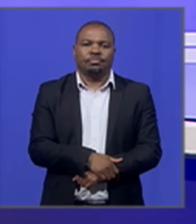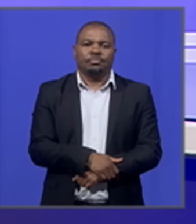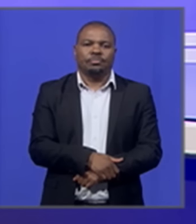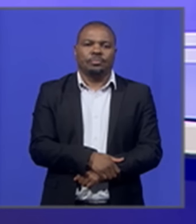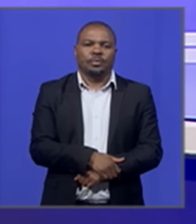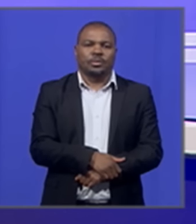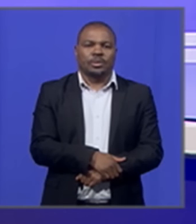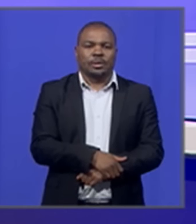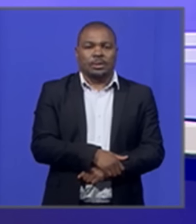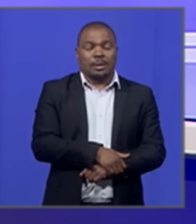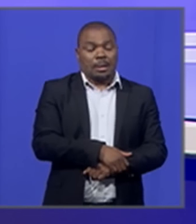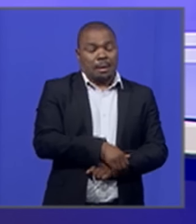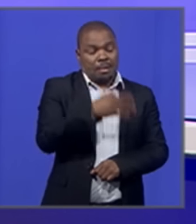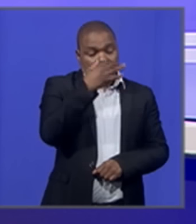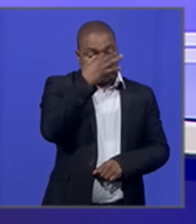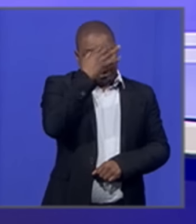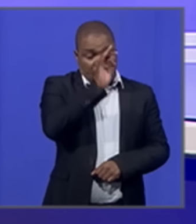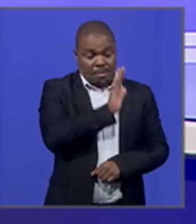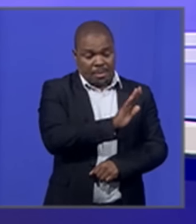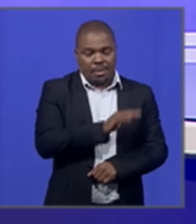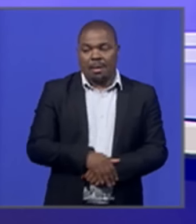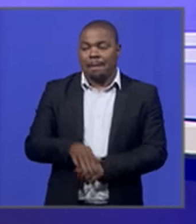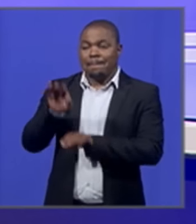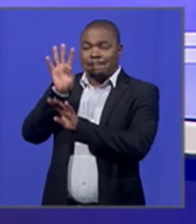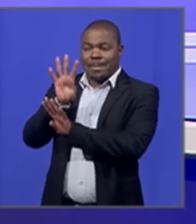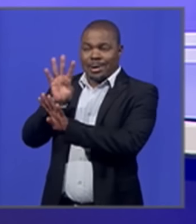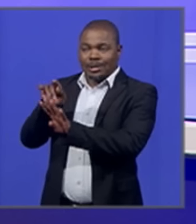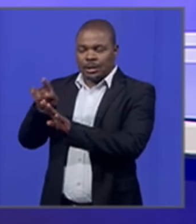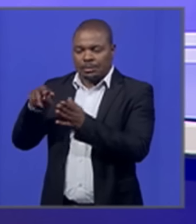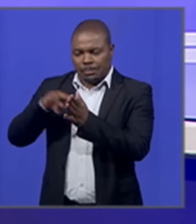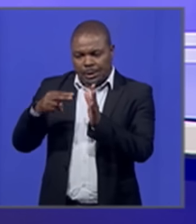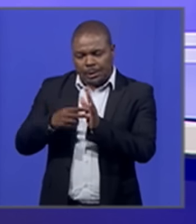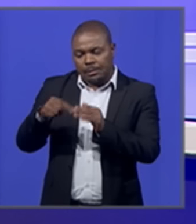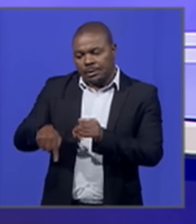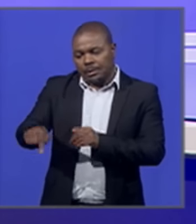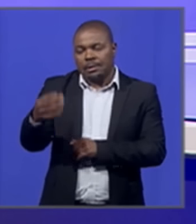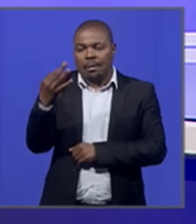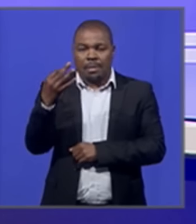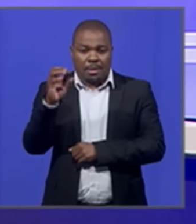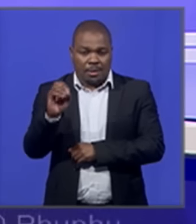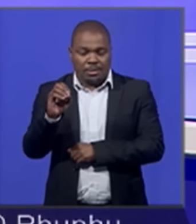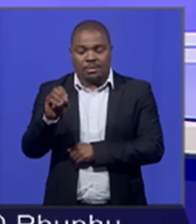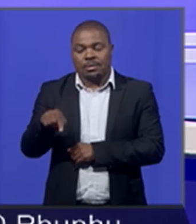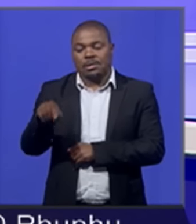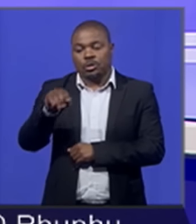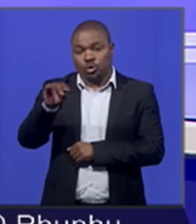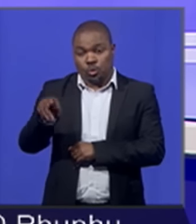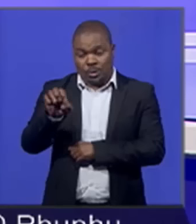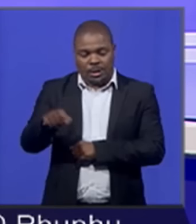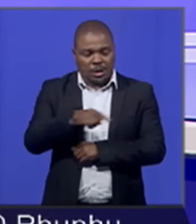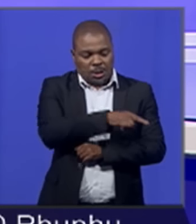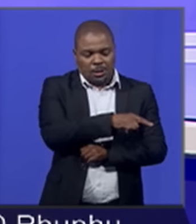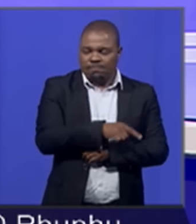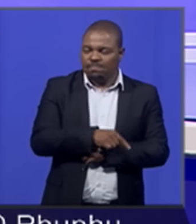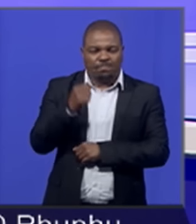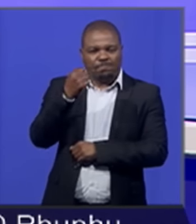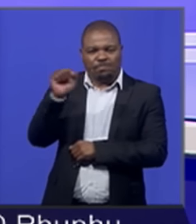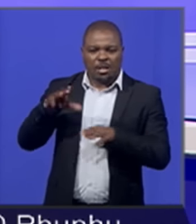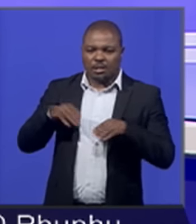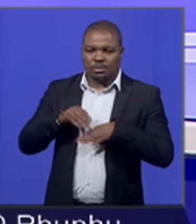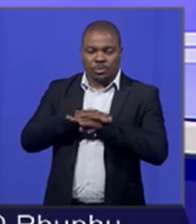Mmušo o ganne go lemoga mogwanto wa March and March wo o rulagantšwego ka la 30 Phupu. Komiti ya go bopša ke